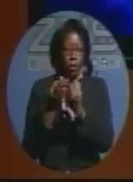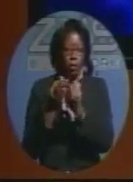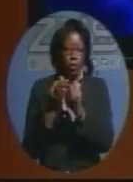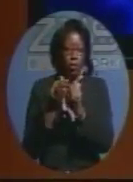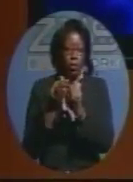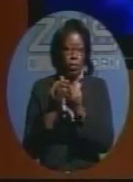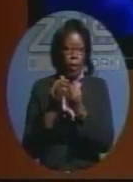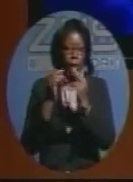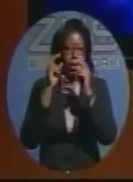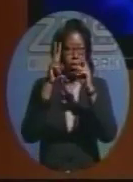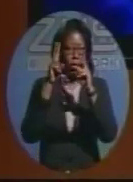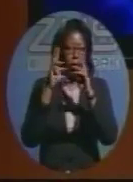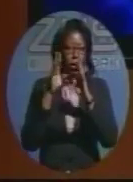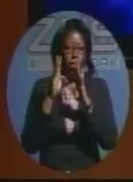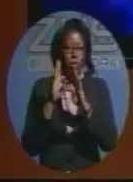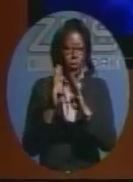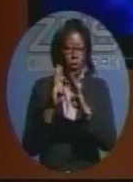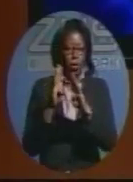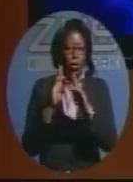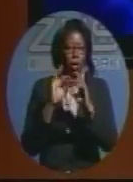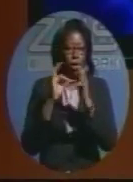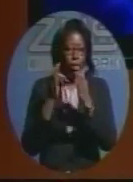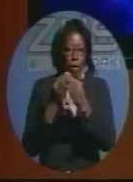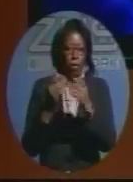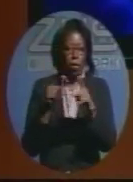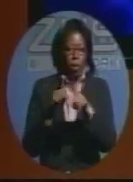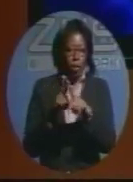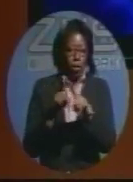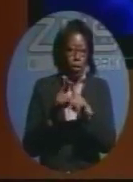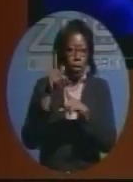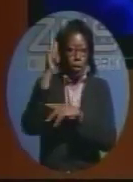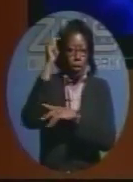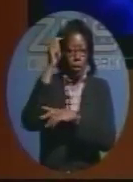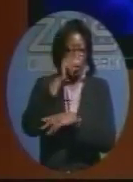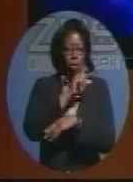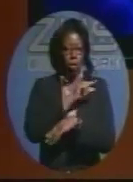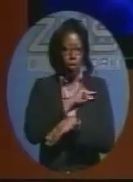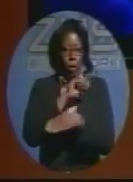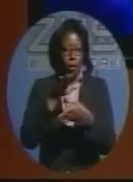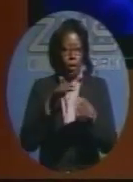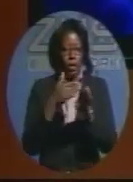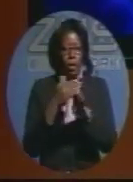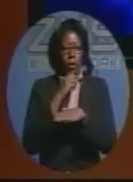his extended volleyball family tonight as well. Tom the Bird Grant died at the age of 71 again.